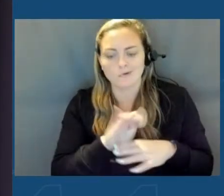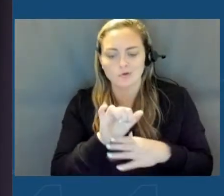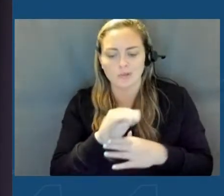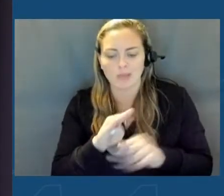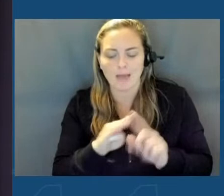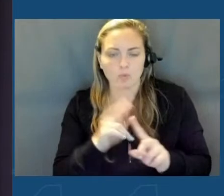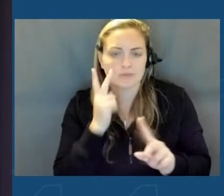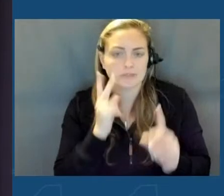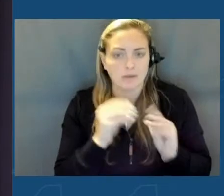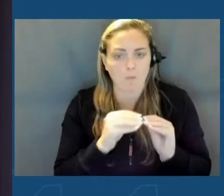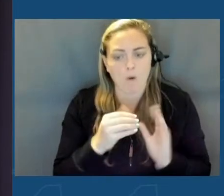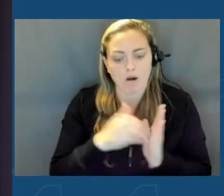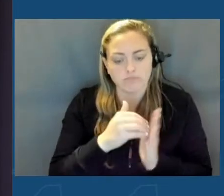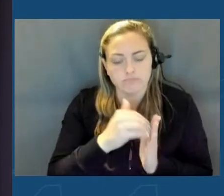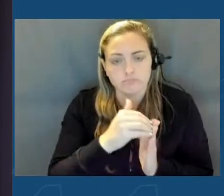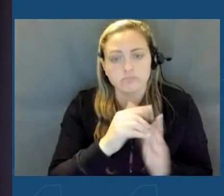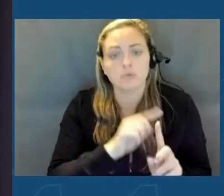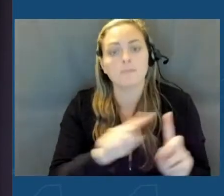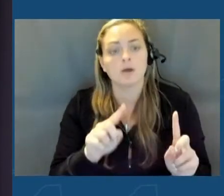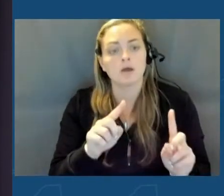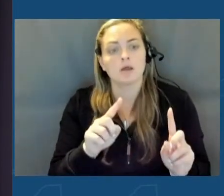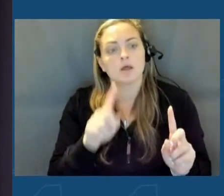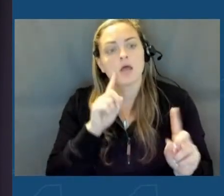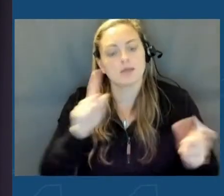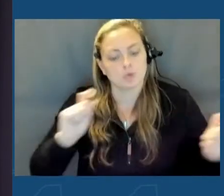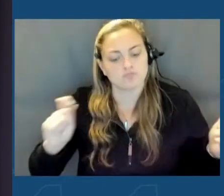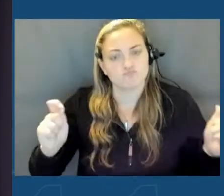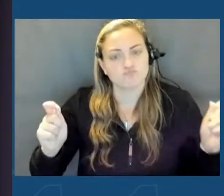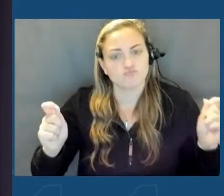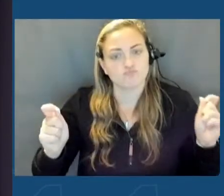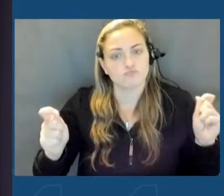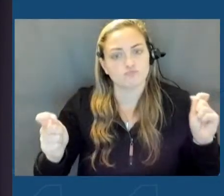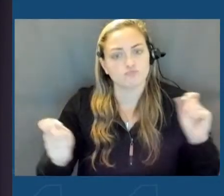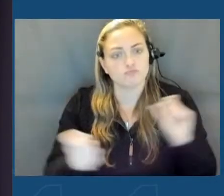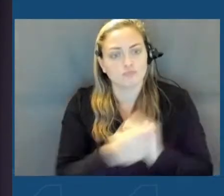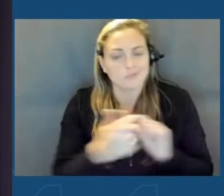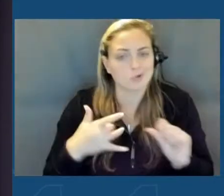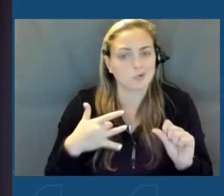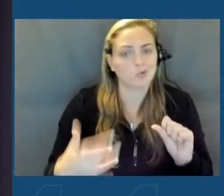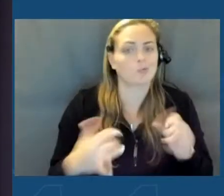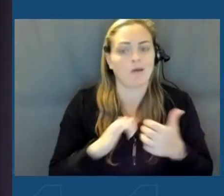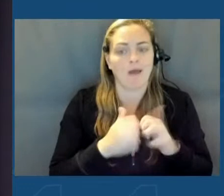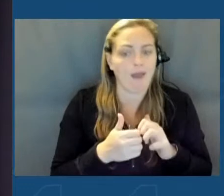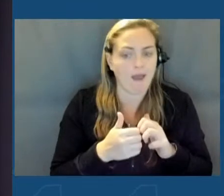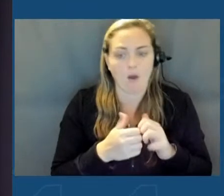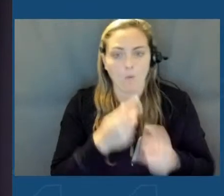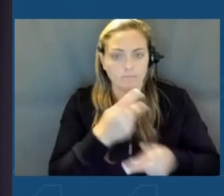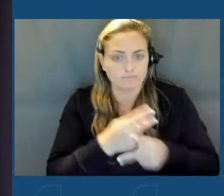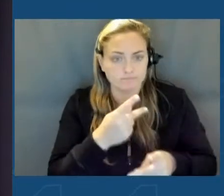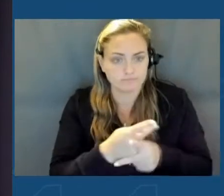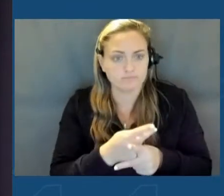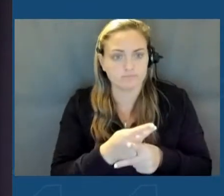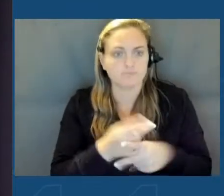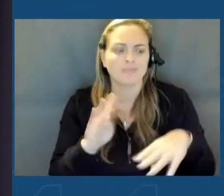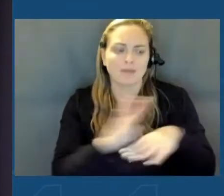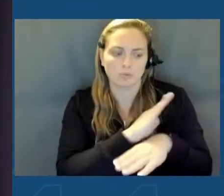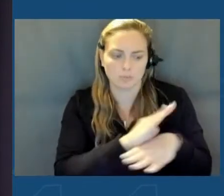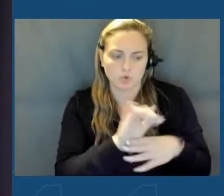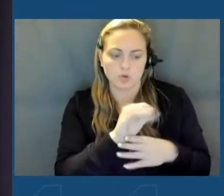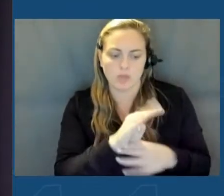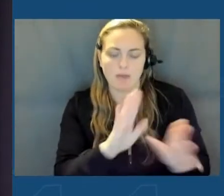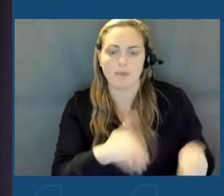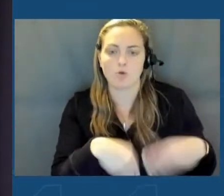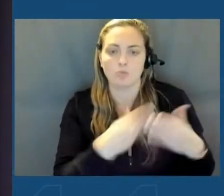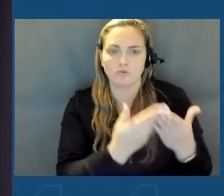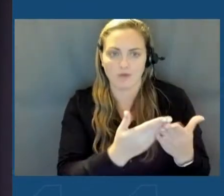this as we transition to usual ways of care. The commercial labs are now providing